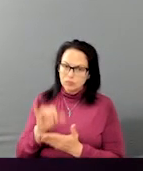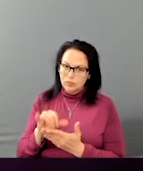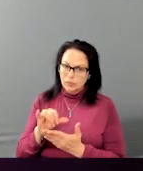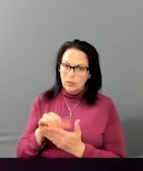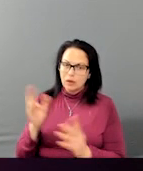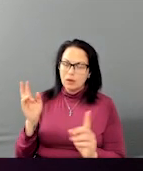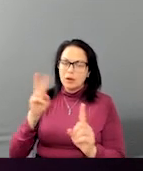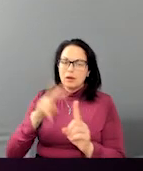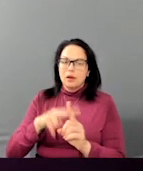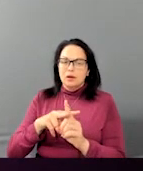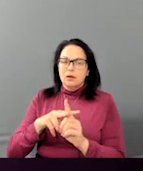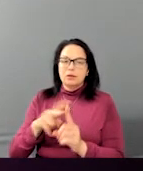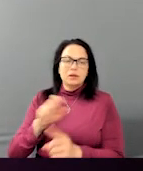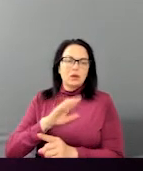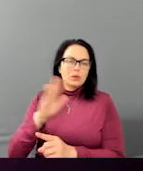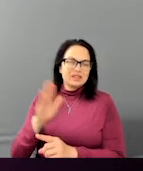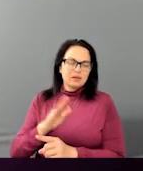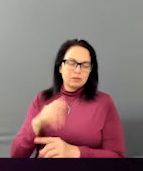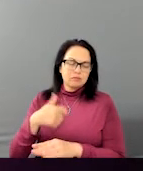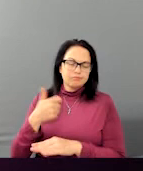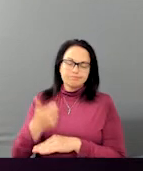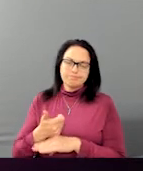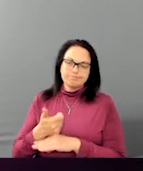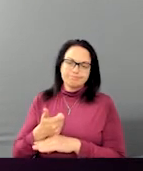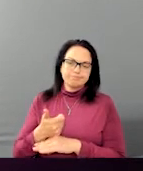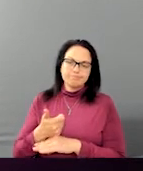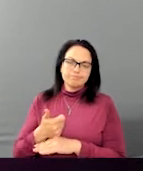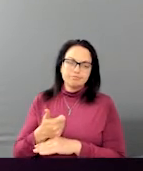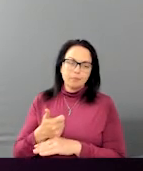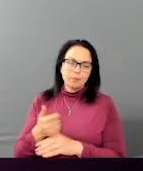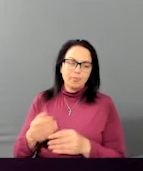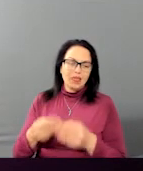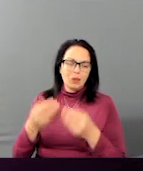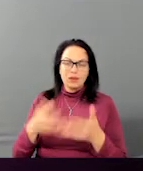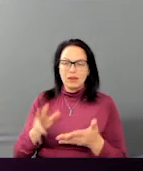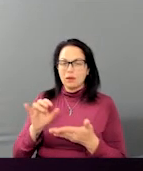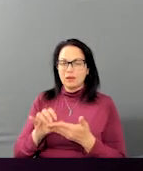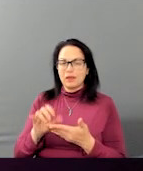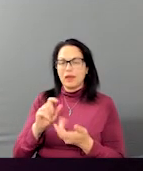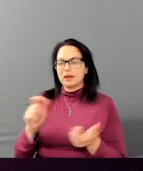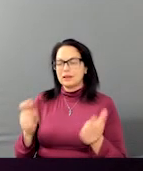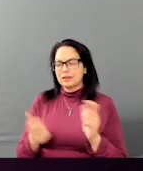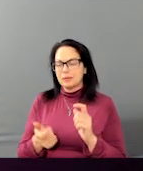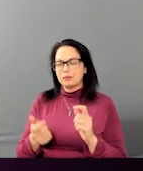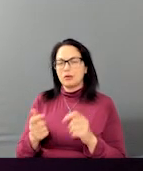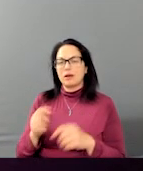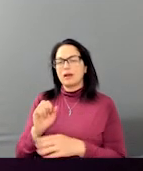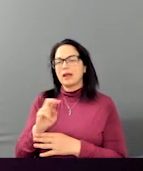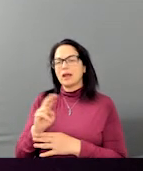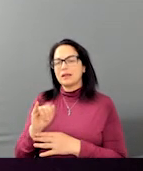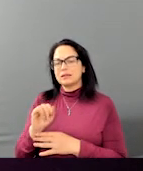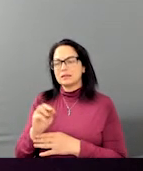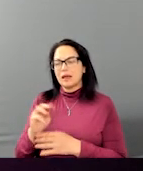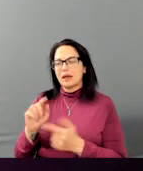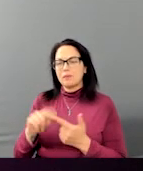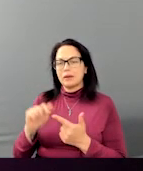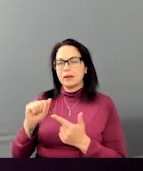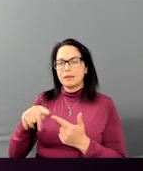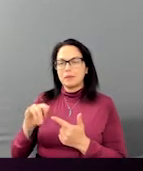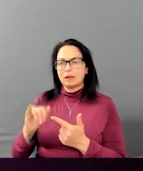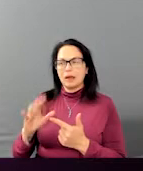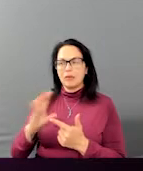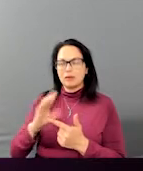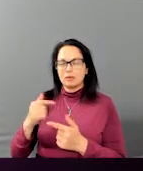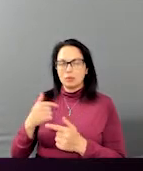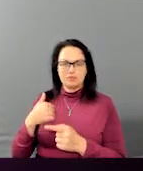adapter never got created. And without that adapter, even though Enzyme, the API was fine, we could never use